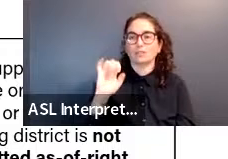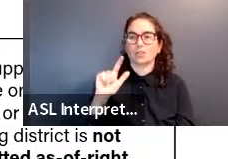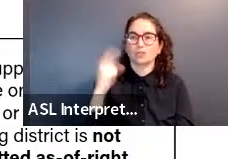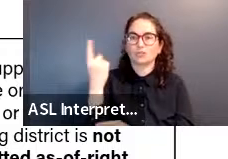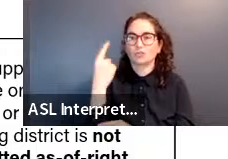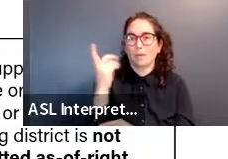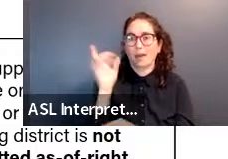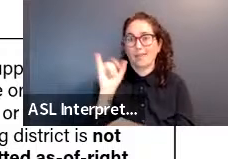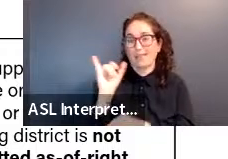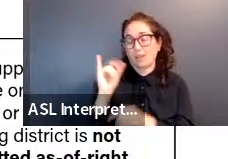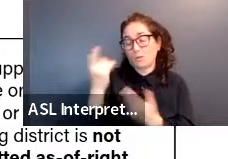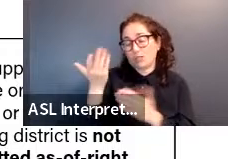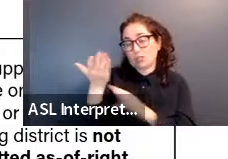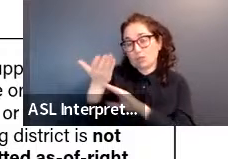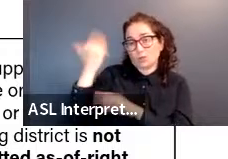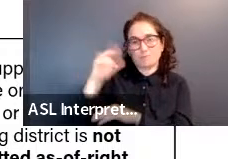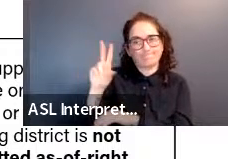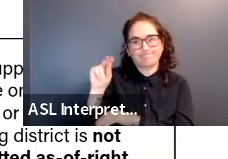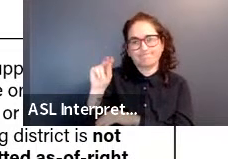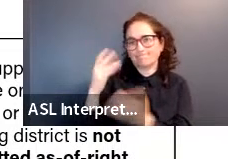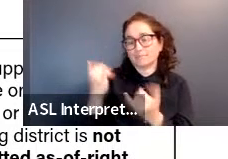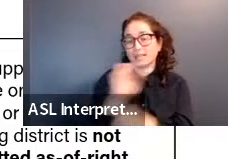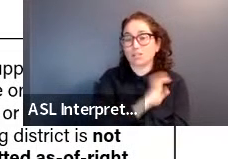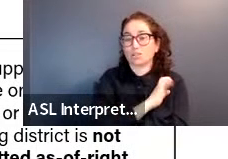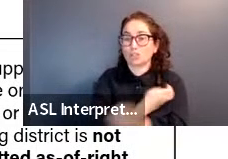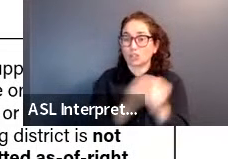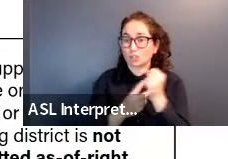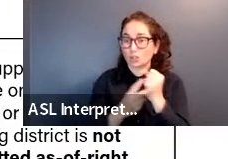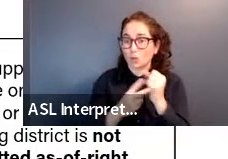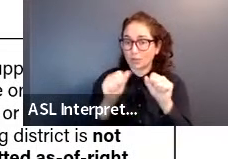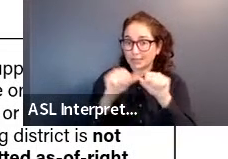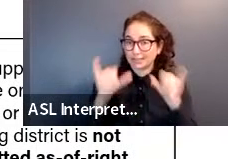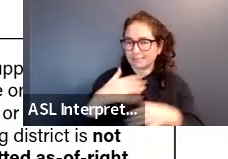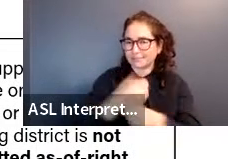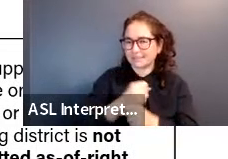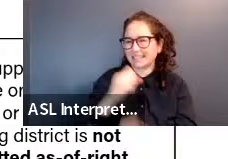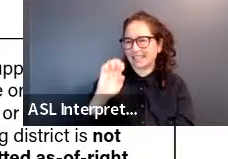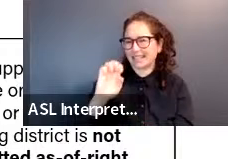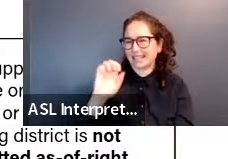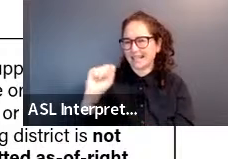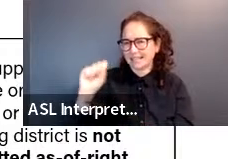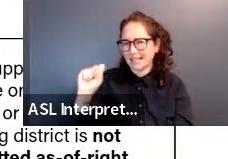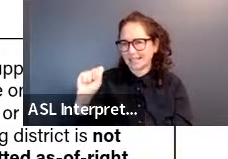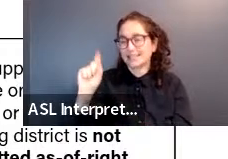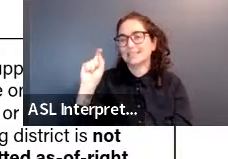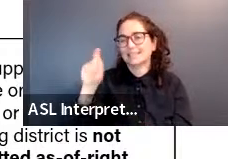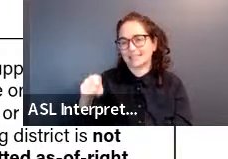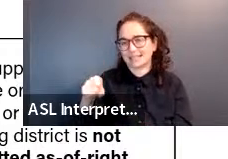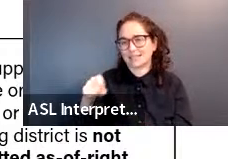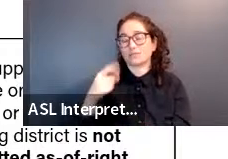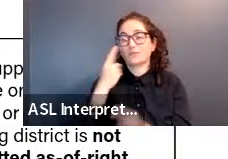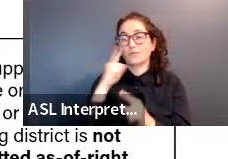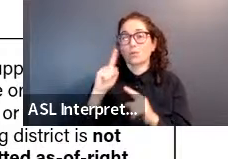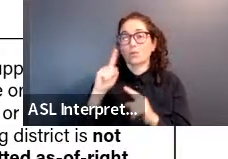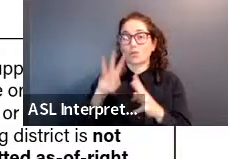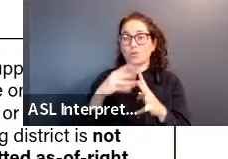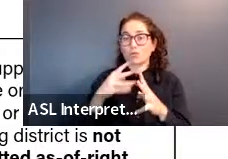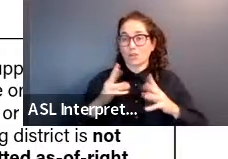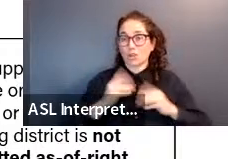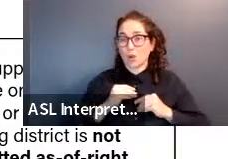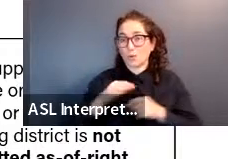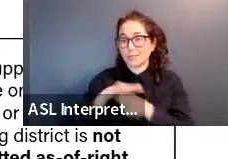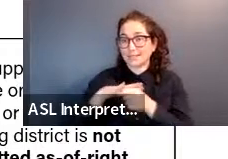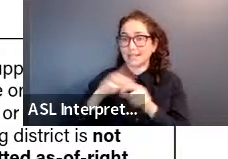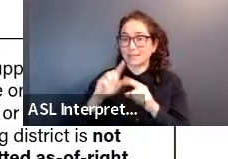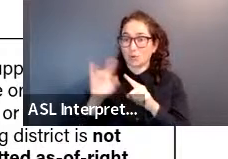used to. Energy storage systems, or ESS for short, will be needed at grid-owned sites, but also at the point